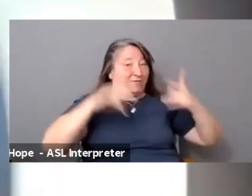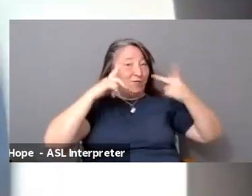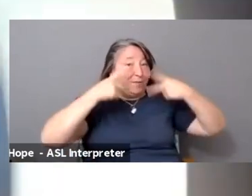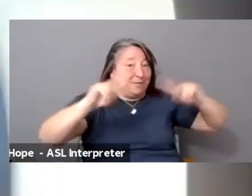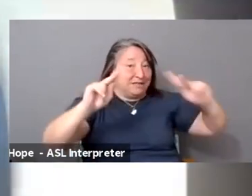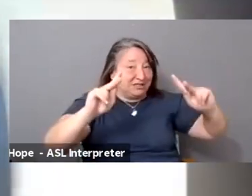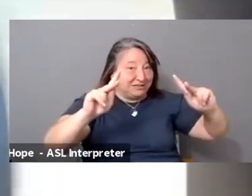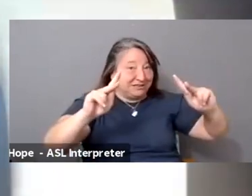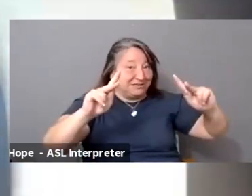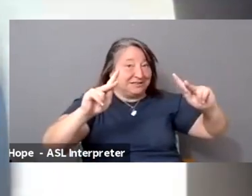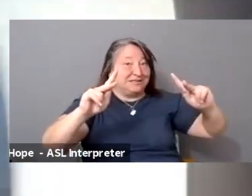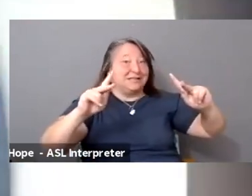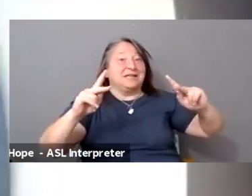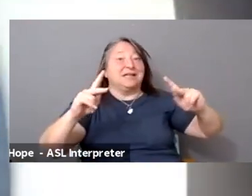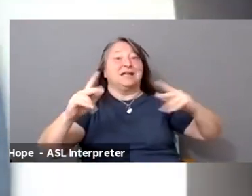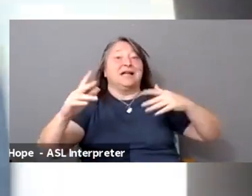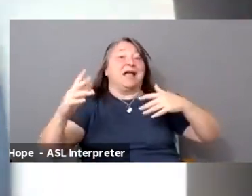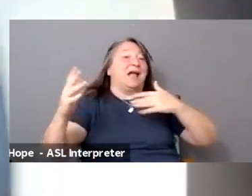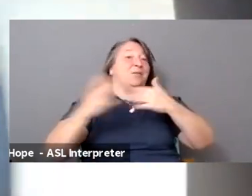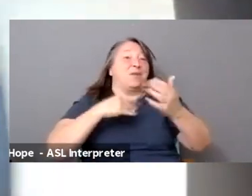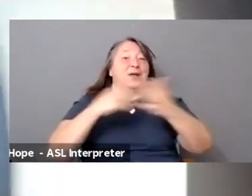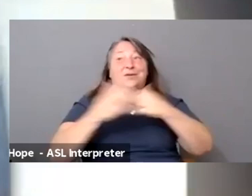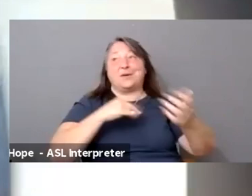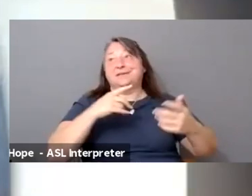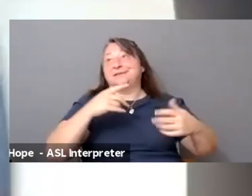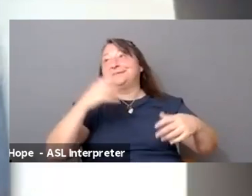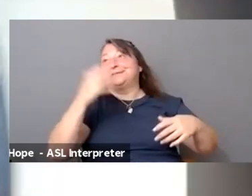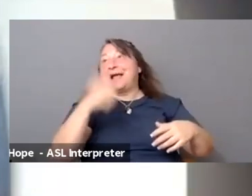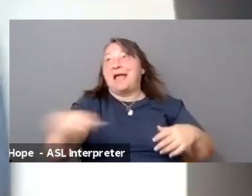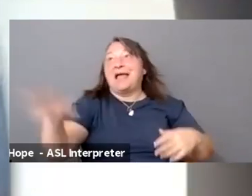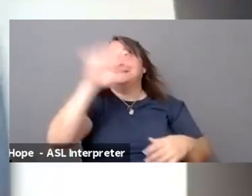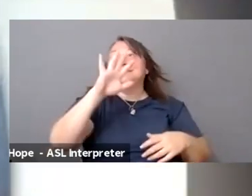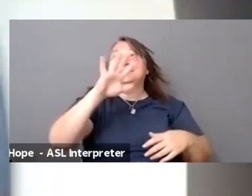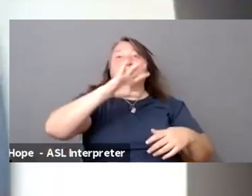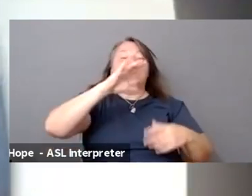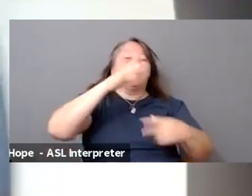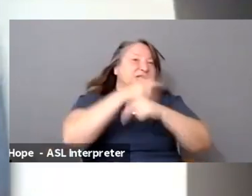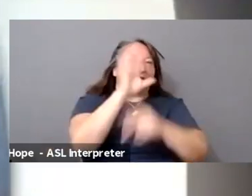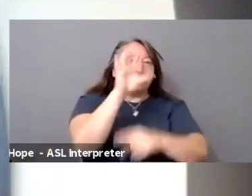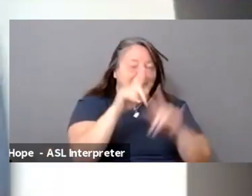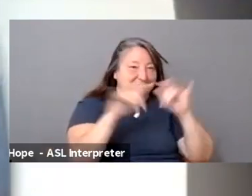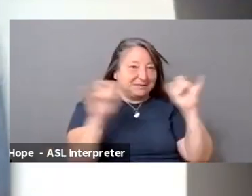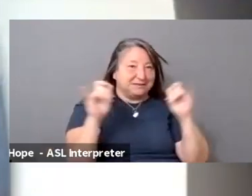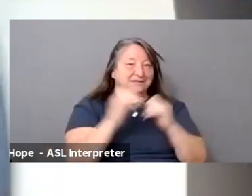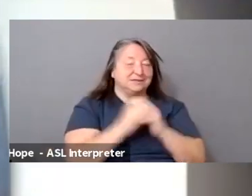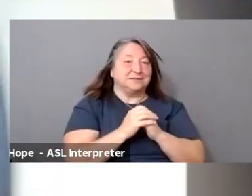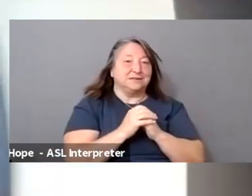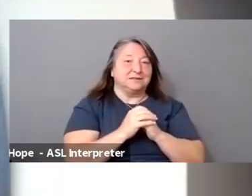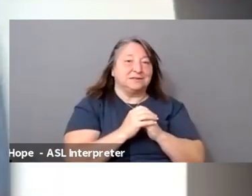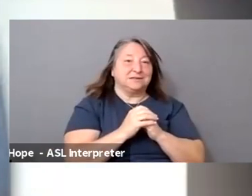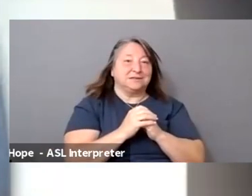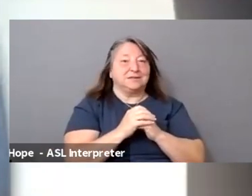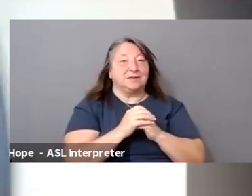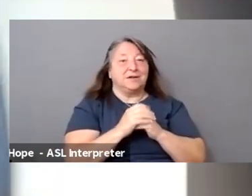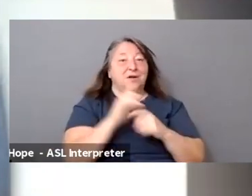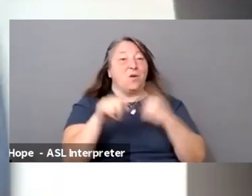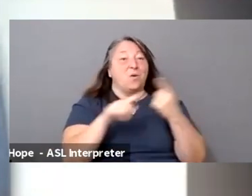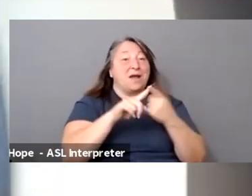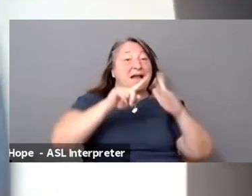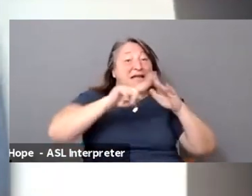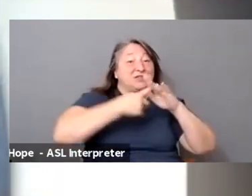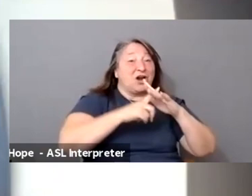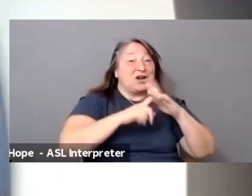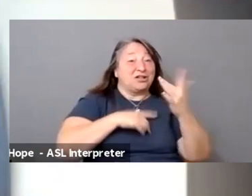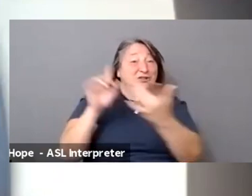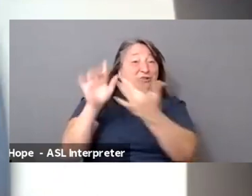back, whether it was agents or production companies or whatnot. And when I started to reach out to my Filipino